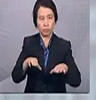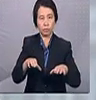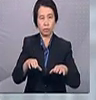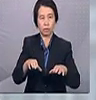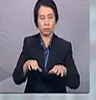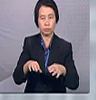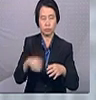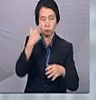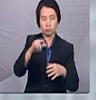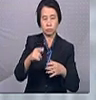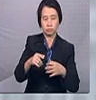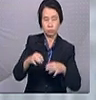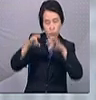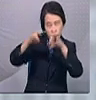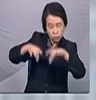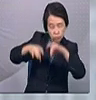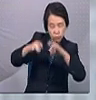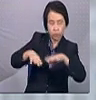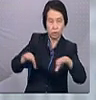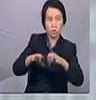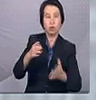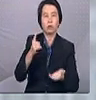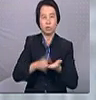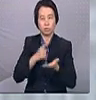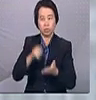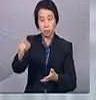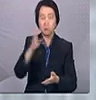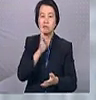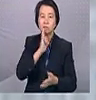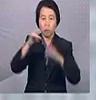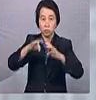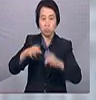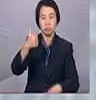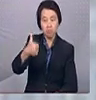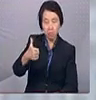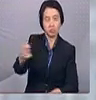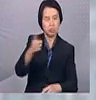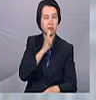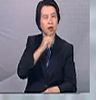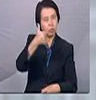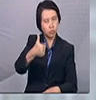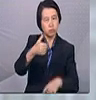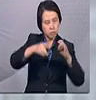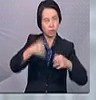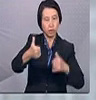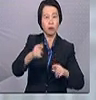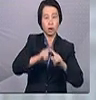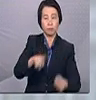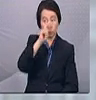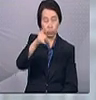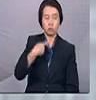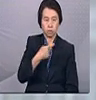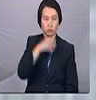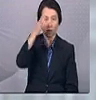verifikasi ujian-ujian. Walaupun ada kalanya mereka kata ujian tu bagus dan sebagainya, tetapi yang pasti kita